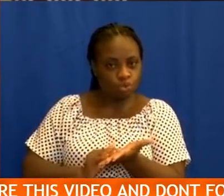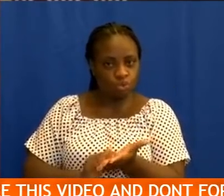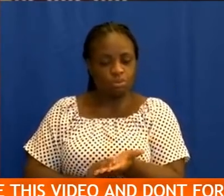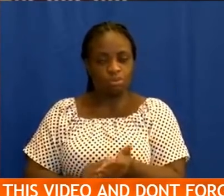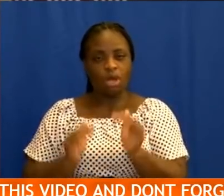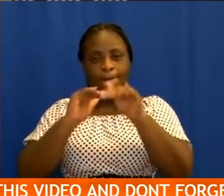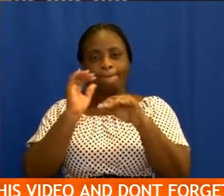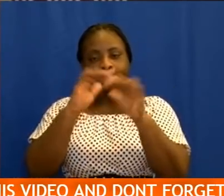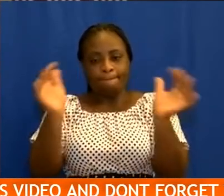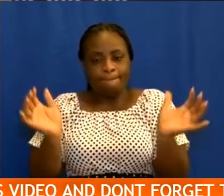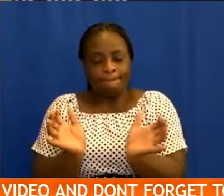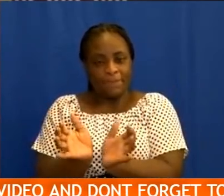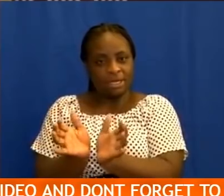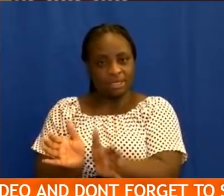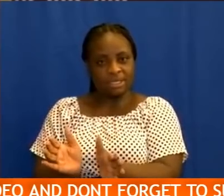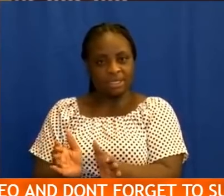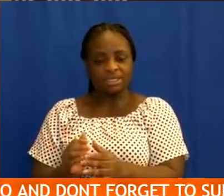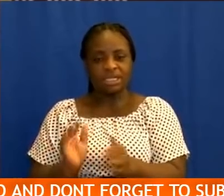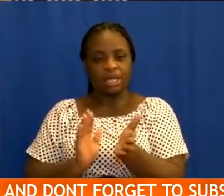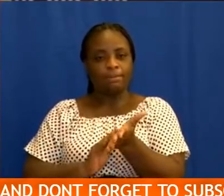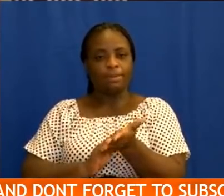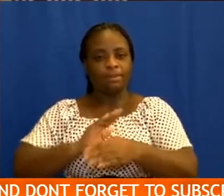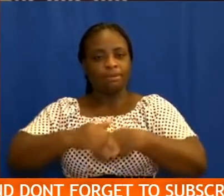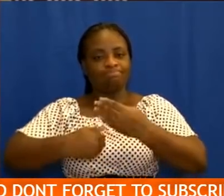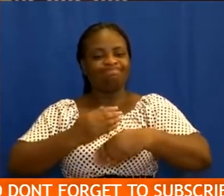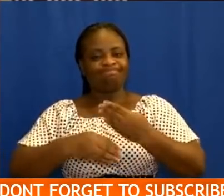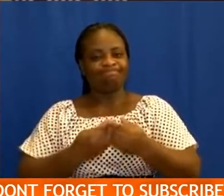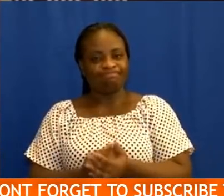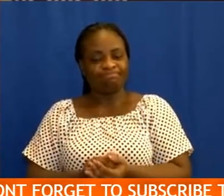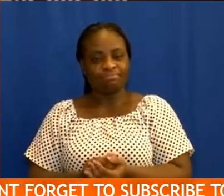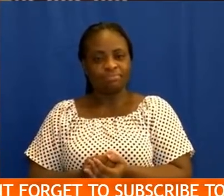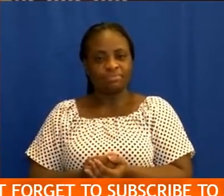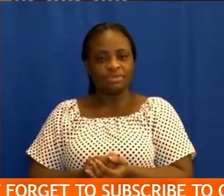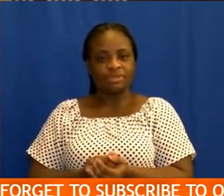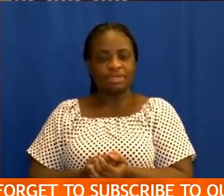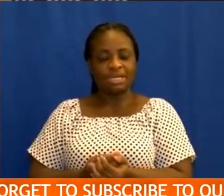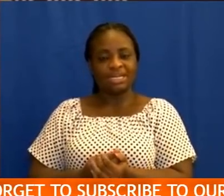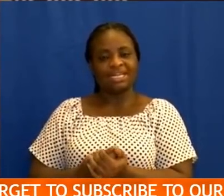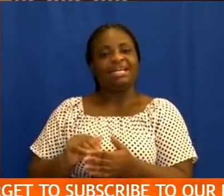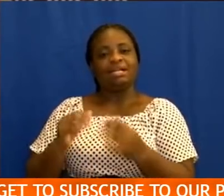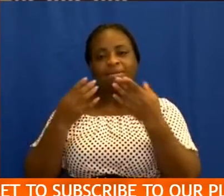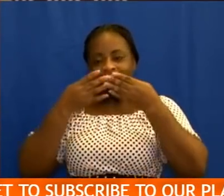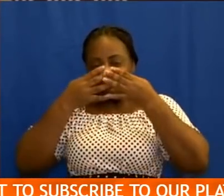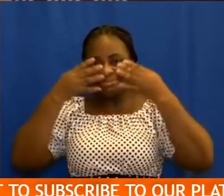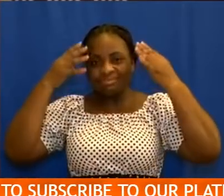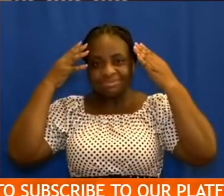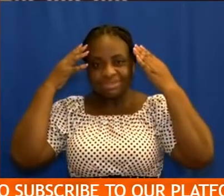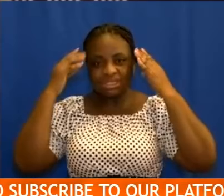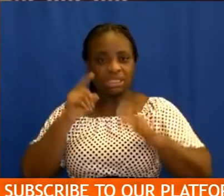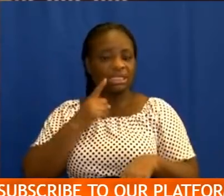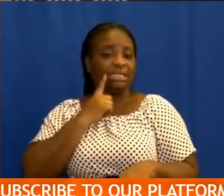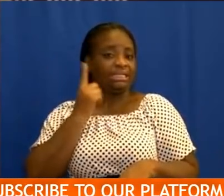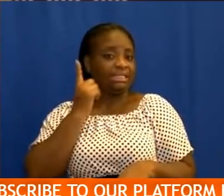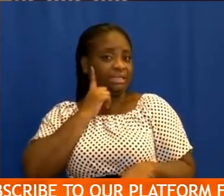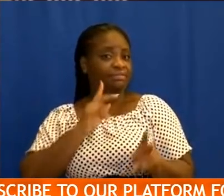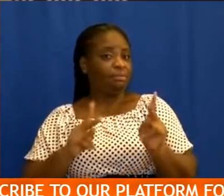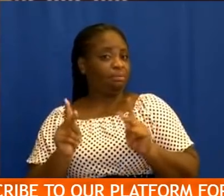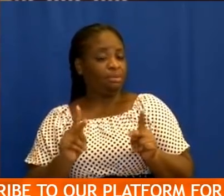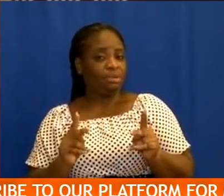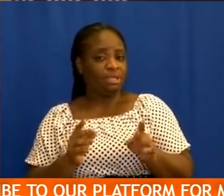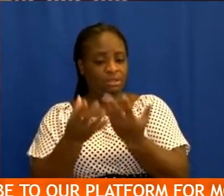soaps, Veronica buckets, rolls of tissue paper, face shields for learners and staff with hearing